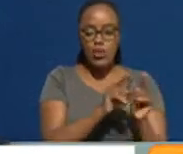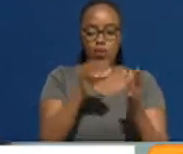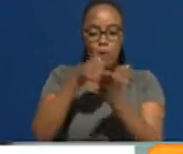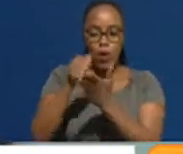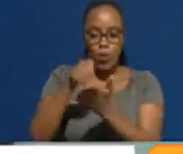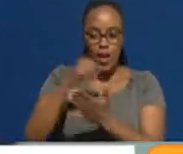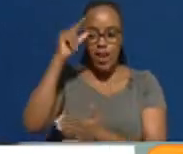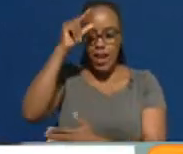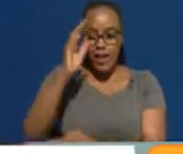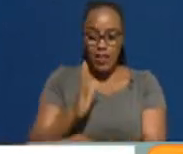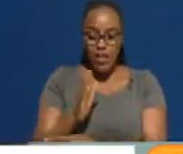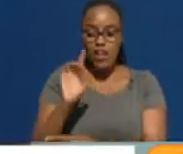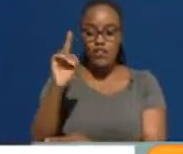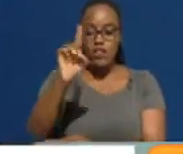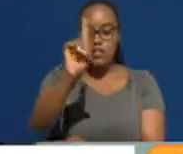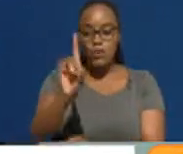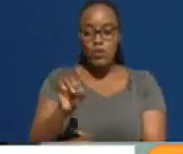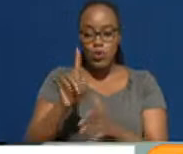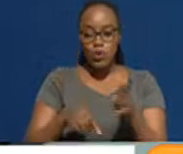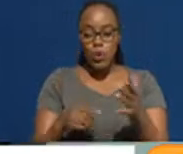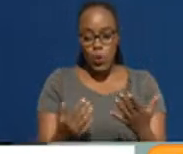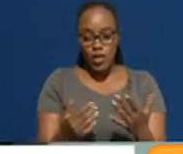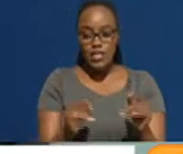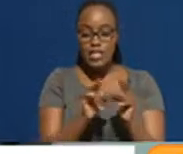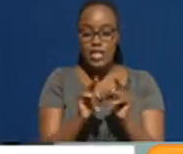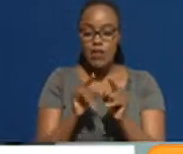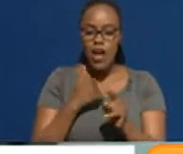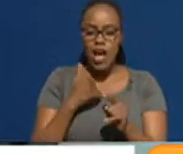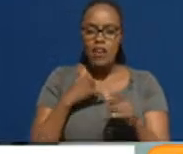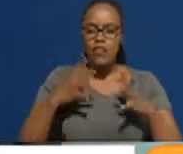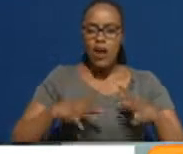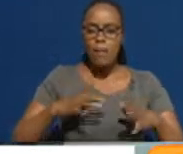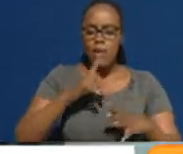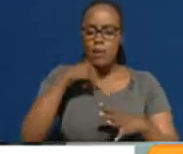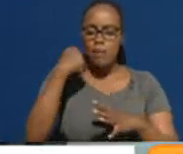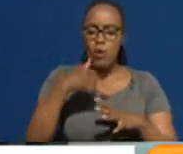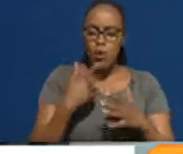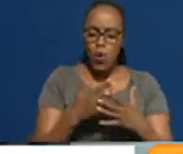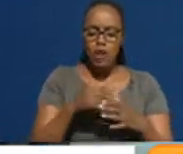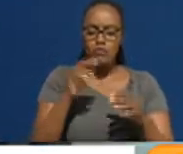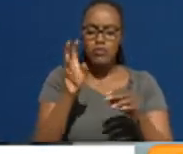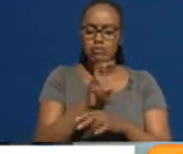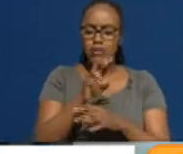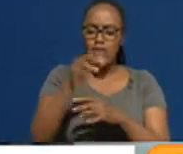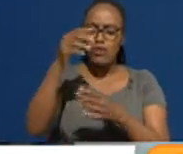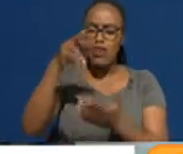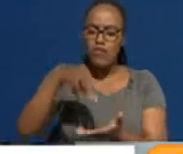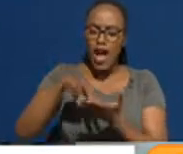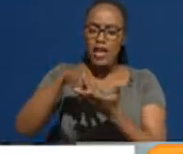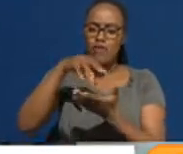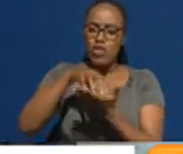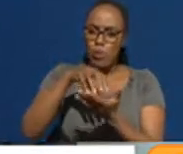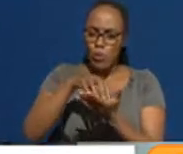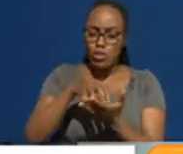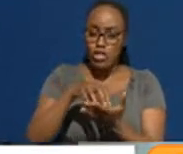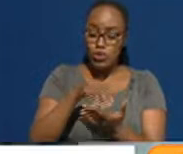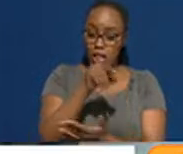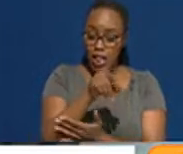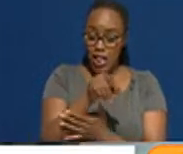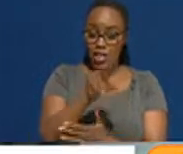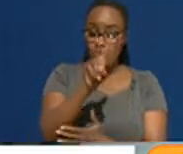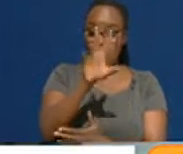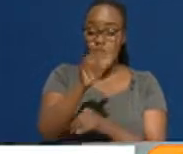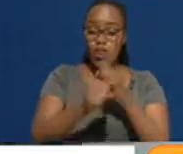Makueni. And the first question I want to ask is straight off the back. There are people who've been looking for elective seats for 25 years.